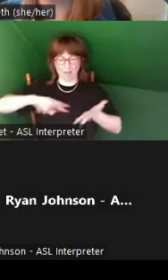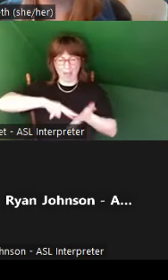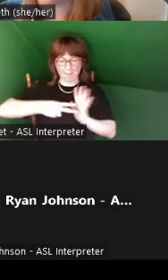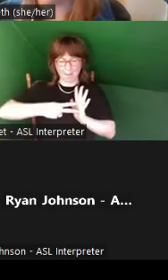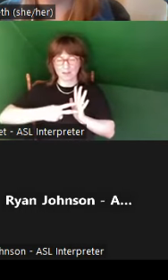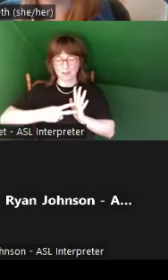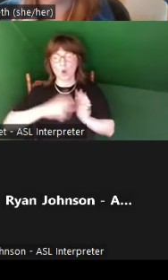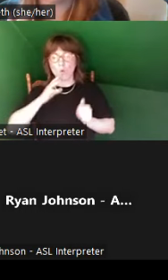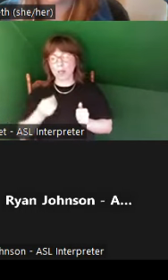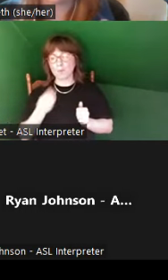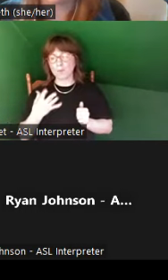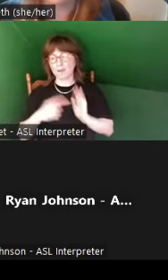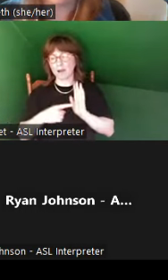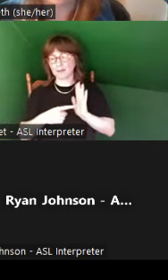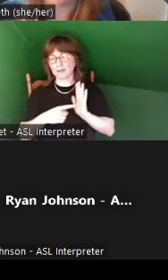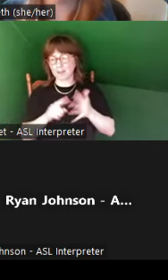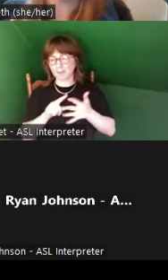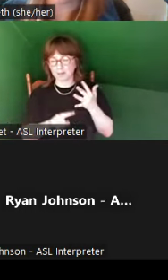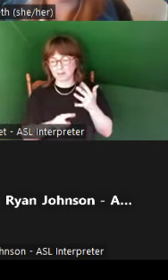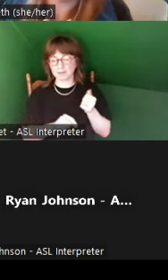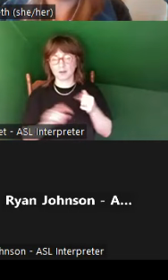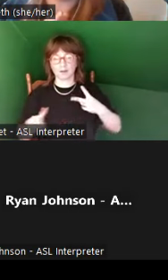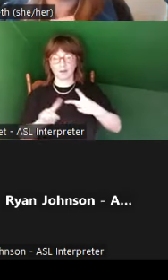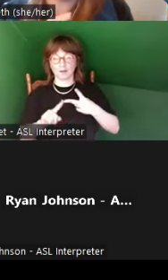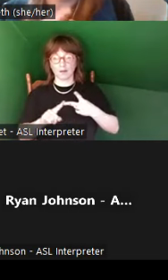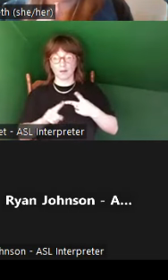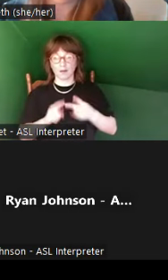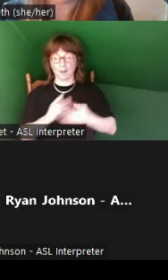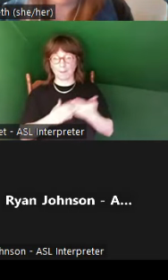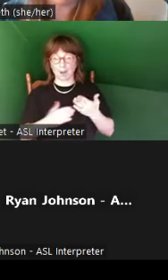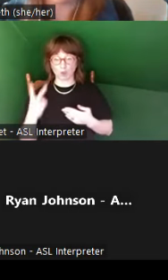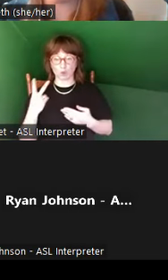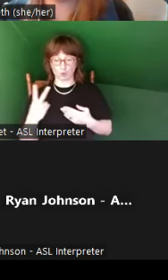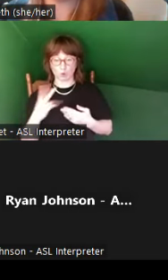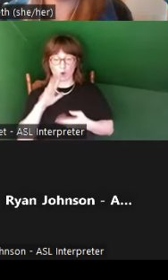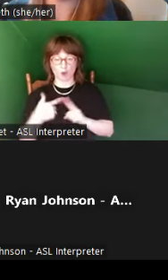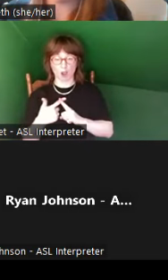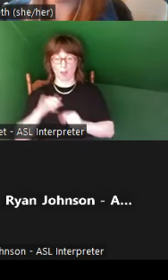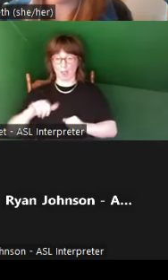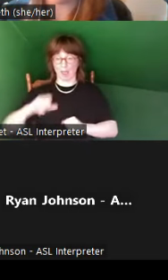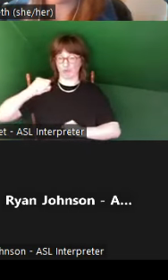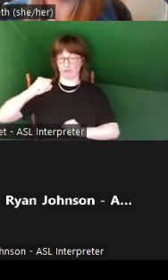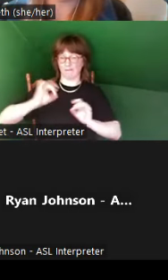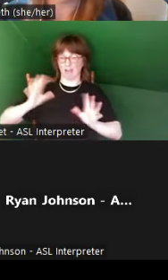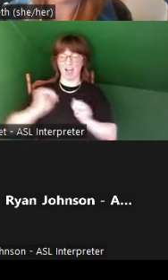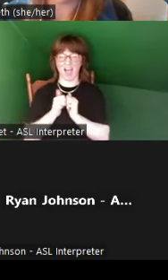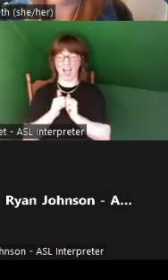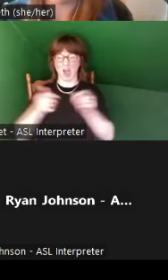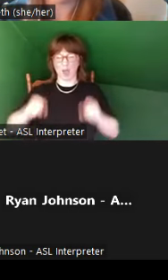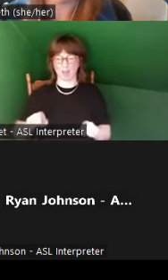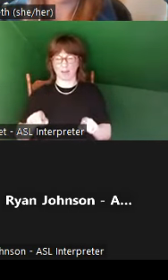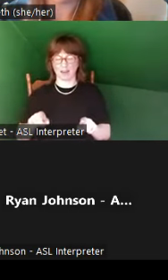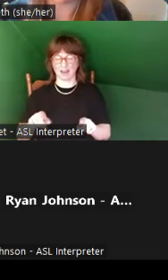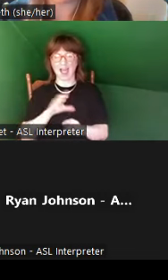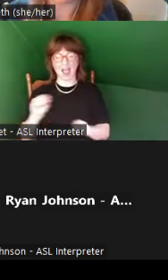examples. In part 2, we'll talk about how resistive violence happens and how it is very rarely the first